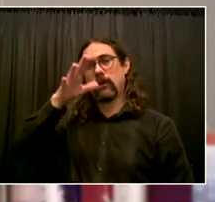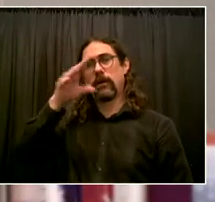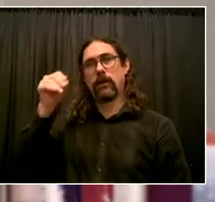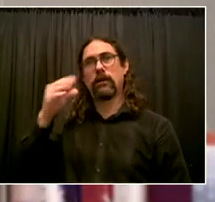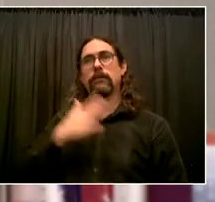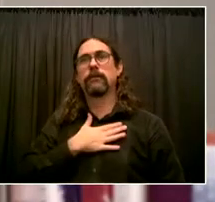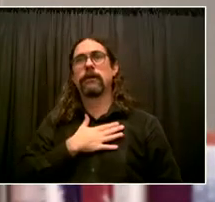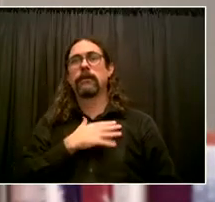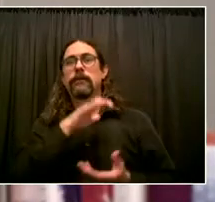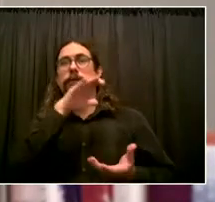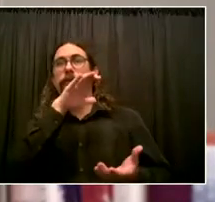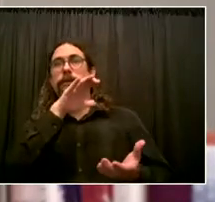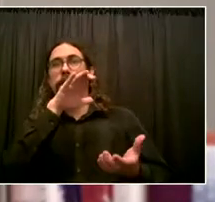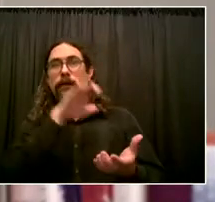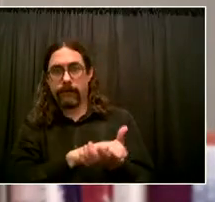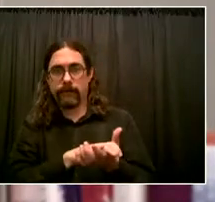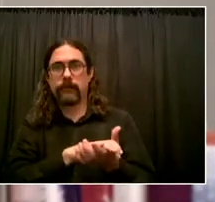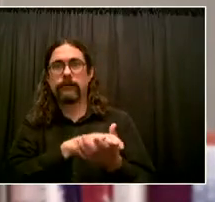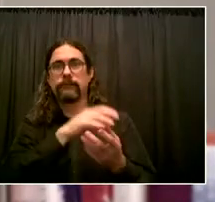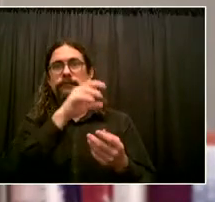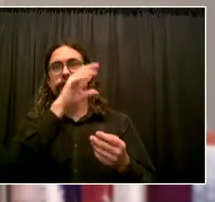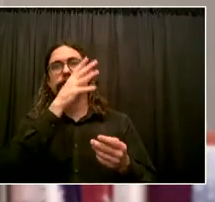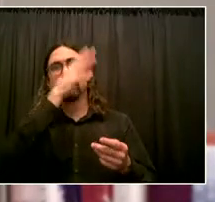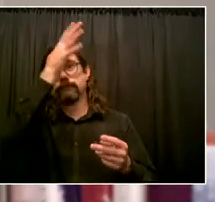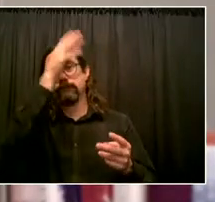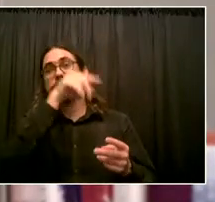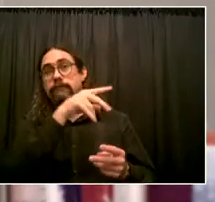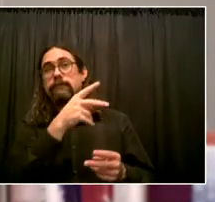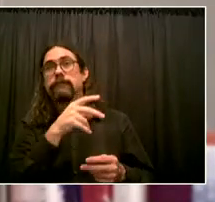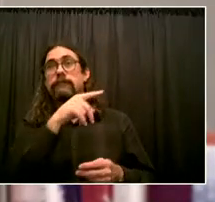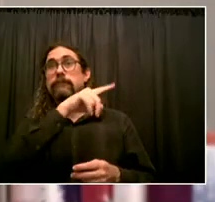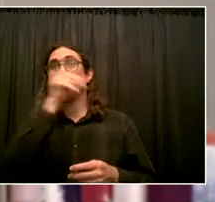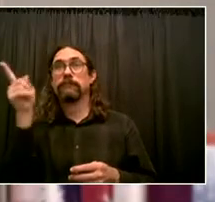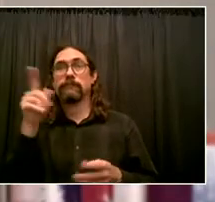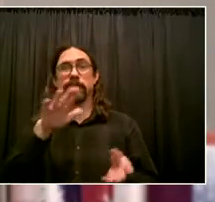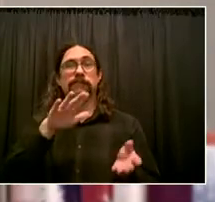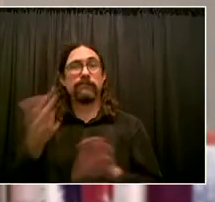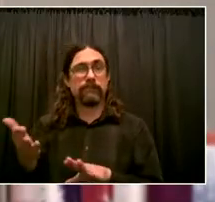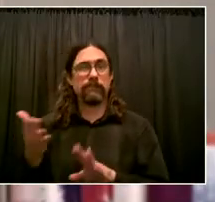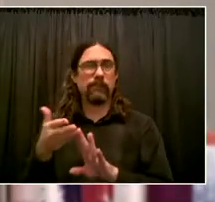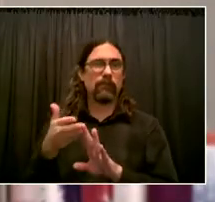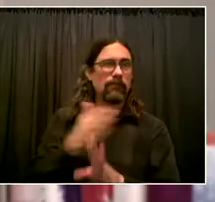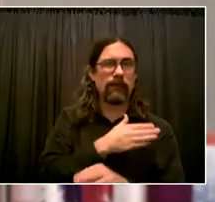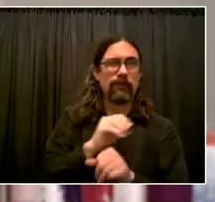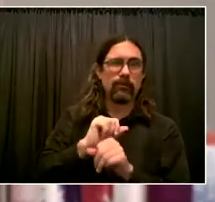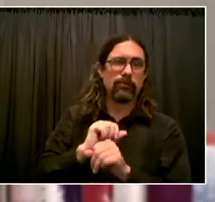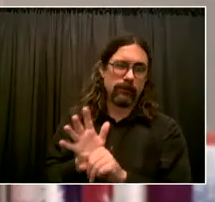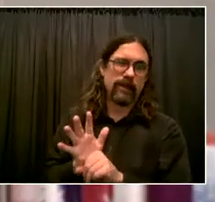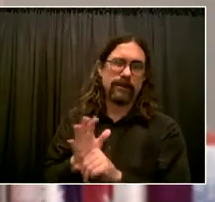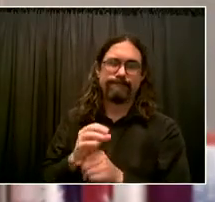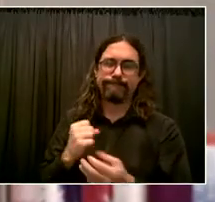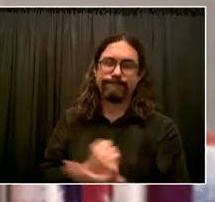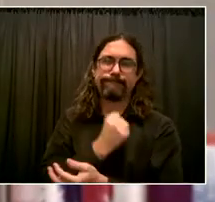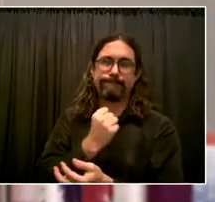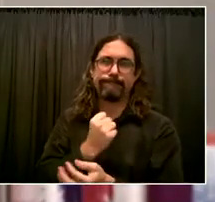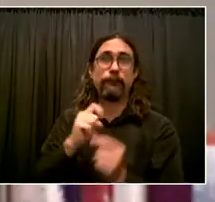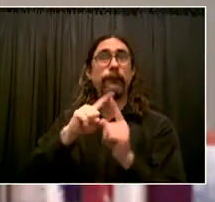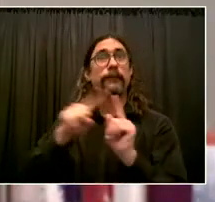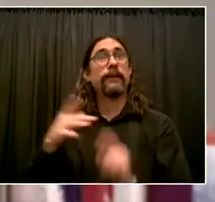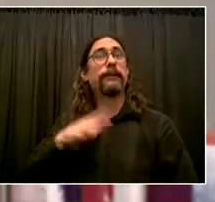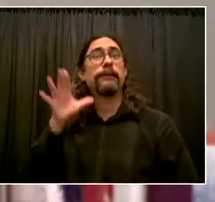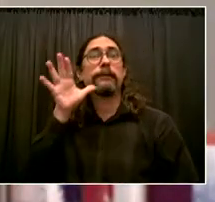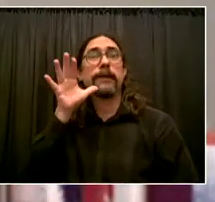will be getting her COVID booster this week. Last year, the holiday season was deadly. Our hospitals were full of people with